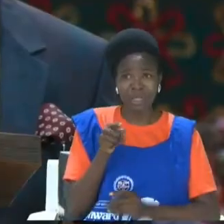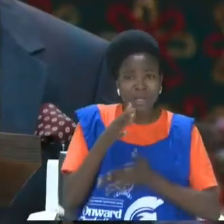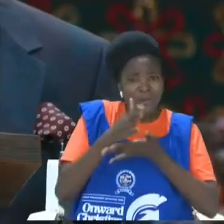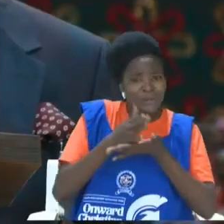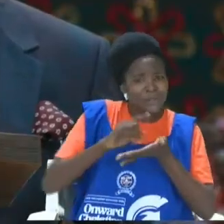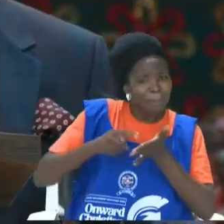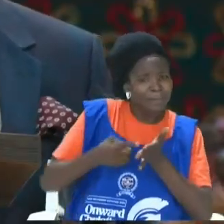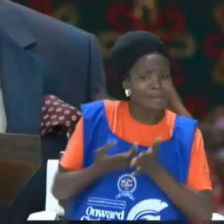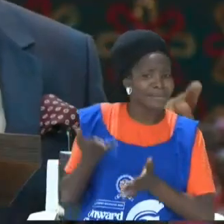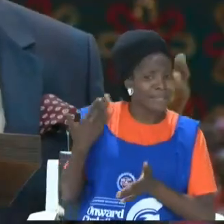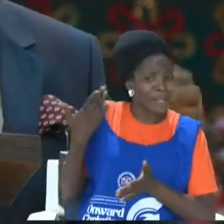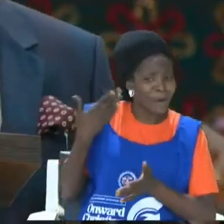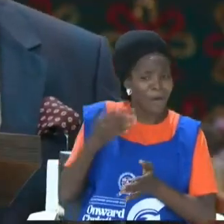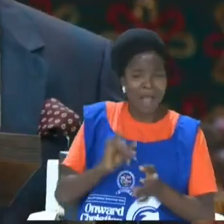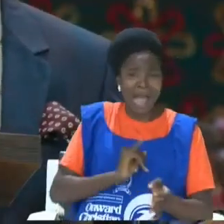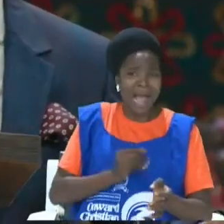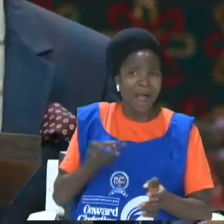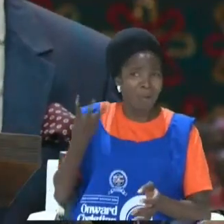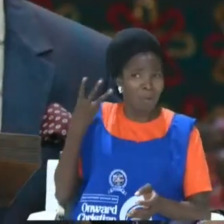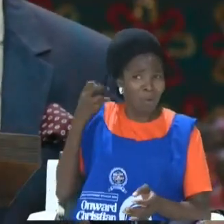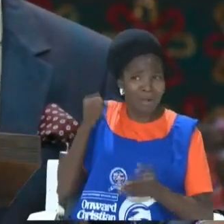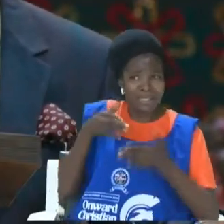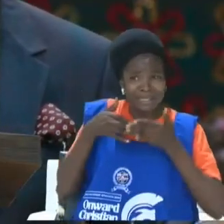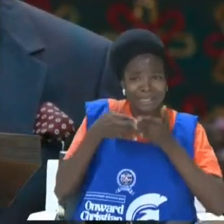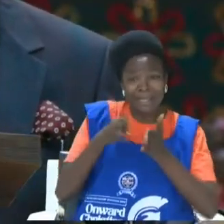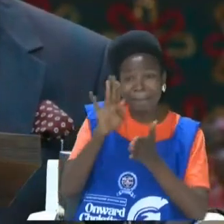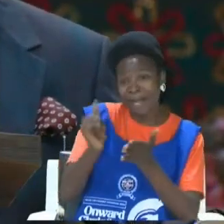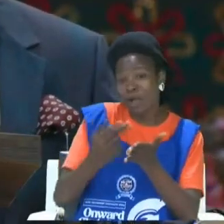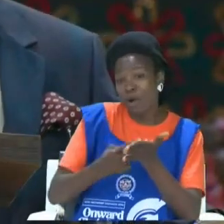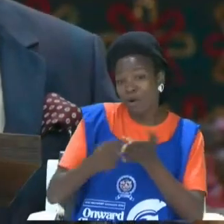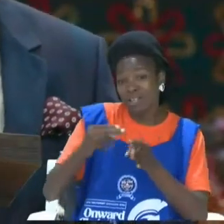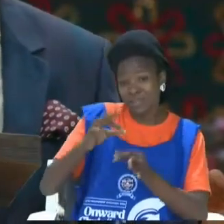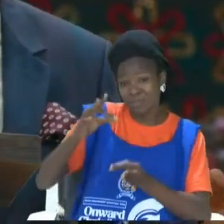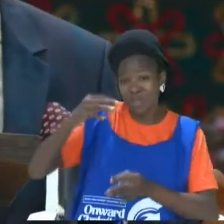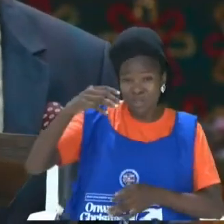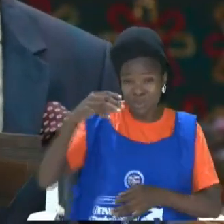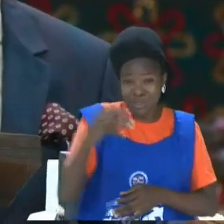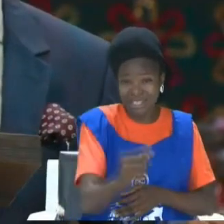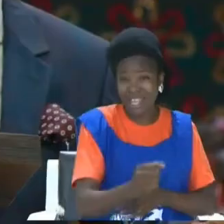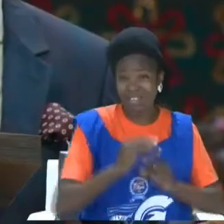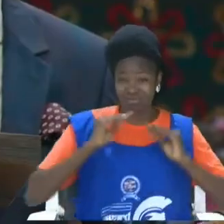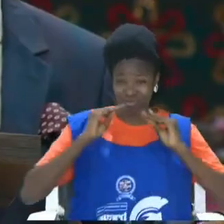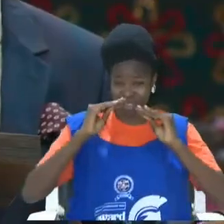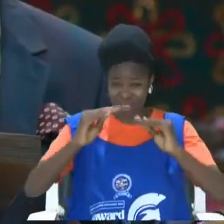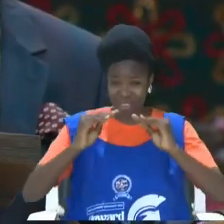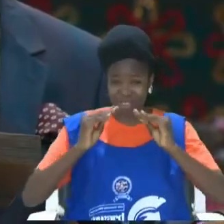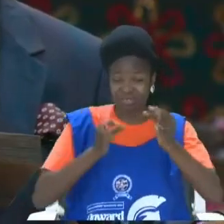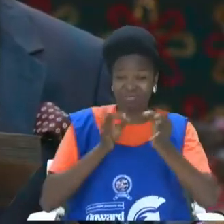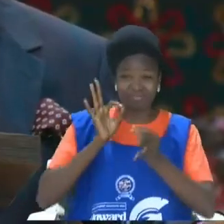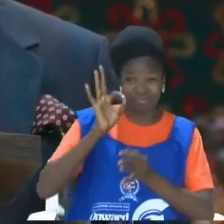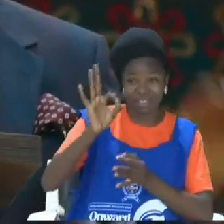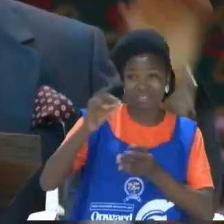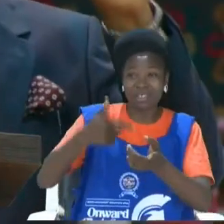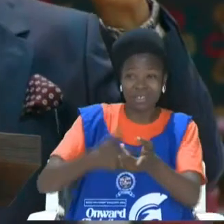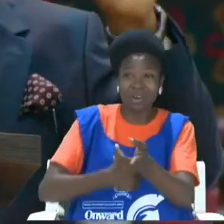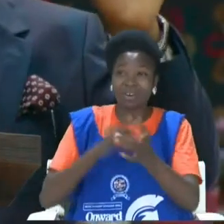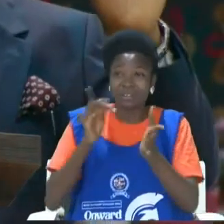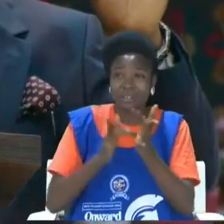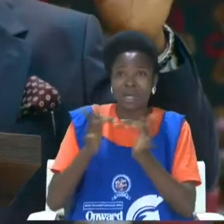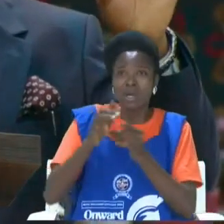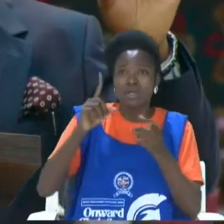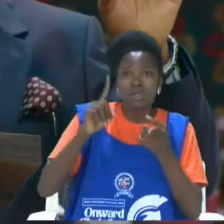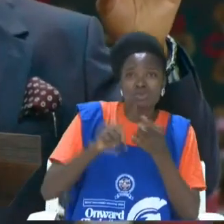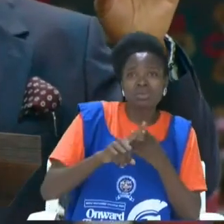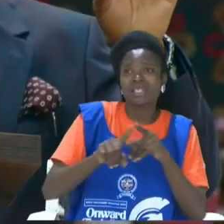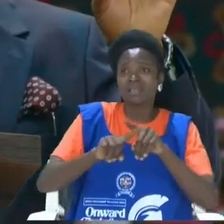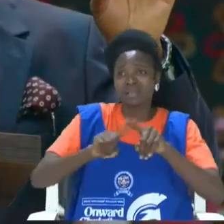Sometimes ago, I was led by the Holy Spirit to take the gospel of the Lord Jesus Christ to the condemned